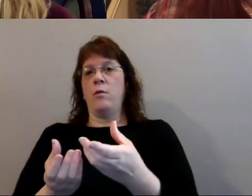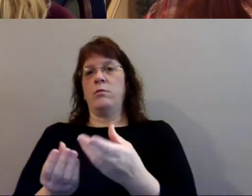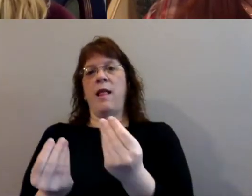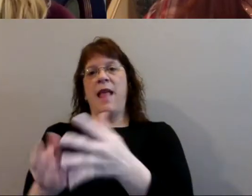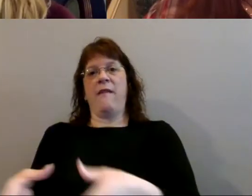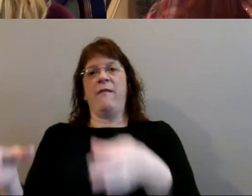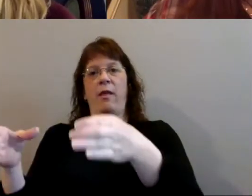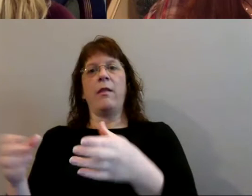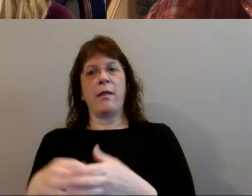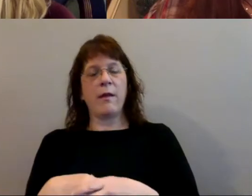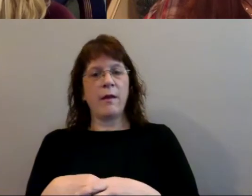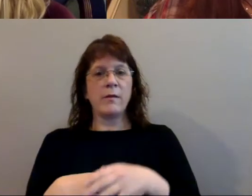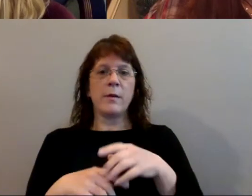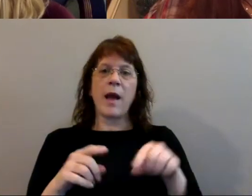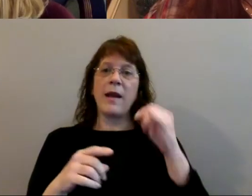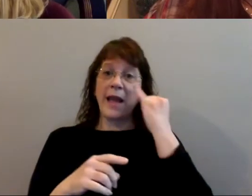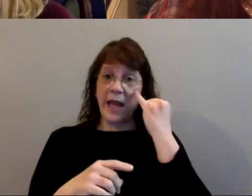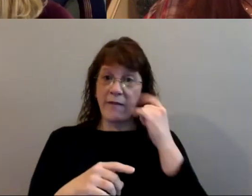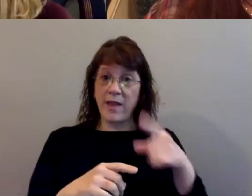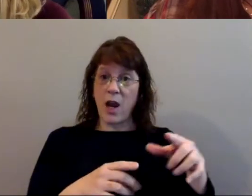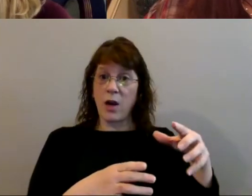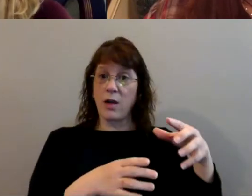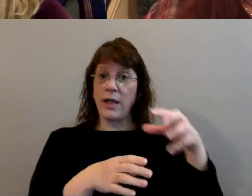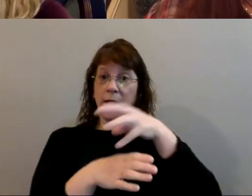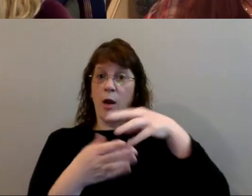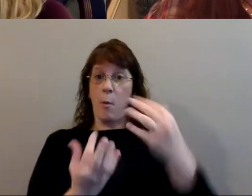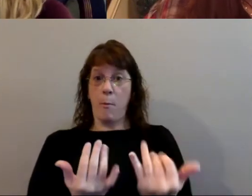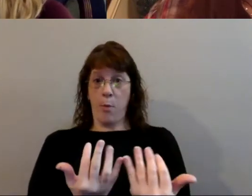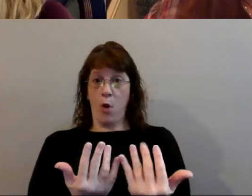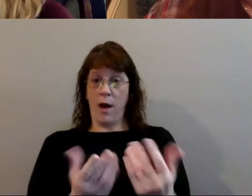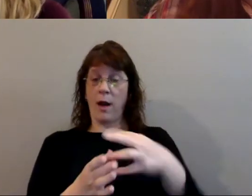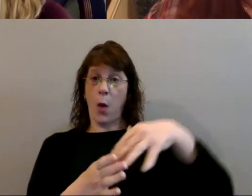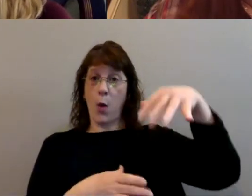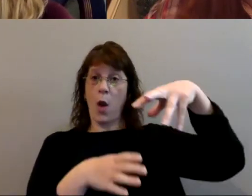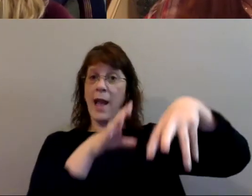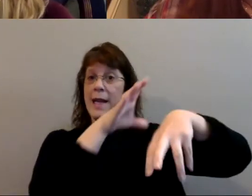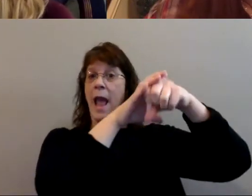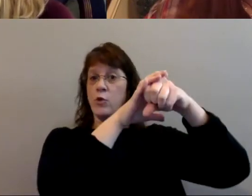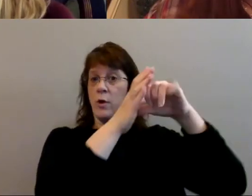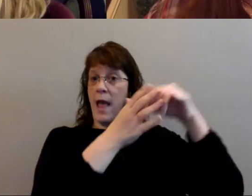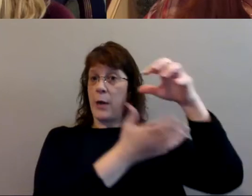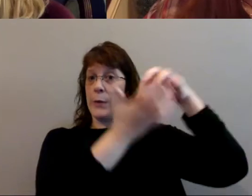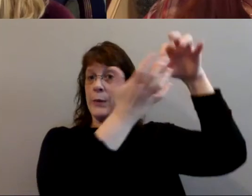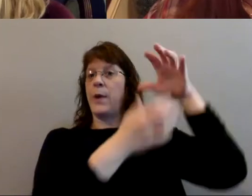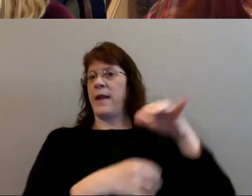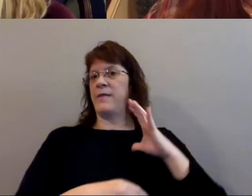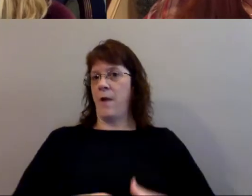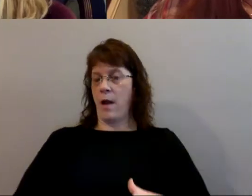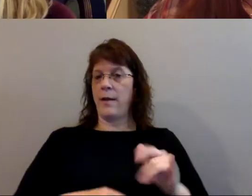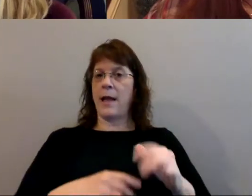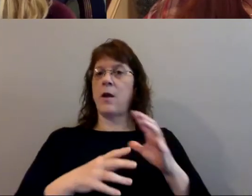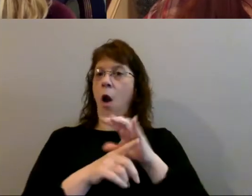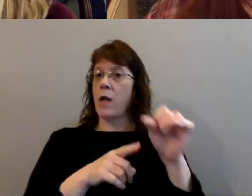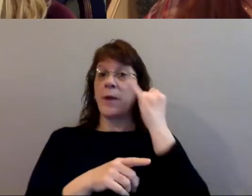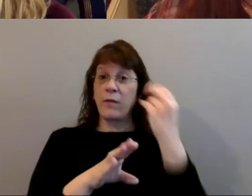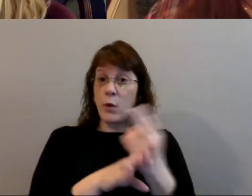of like if they're capturing what they incinerate and disposing of it cleanly, that's awesome. Especially if they're using that energy for